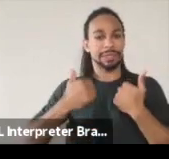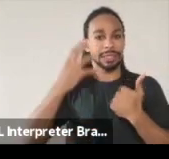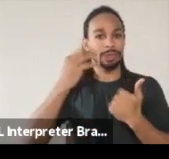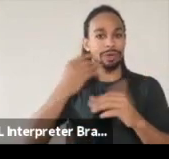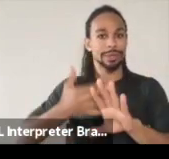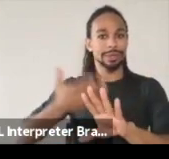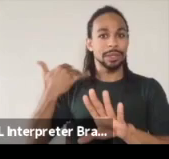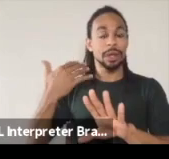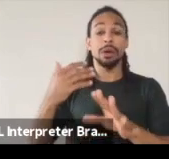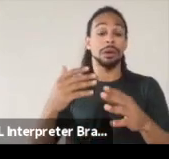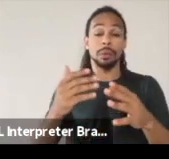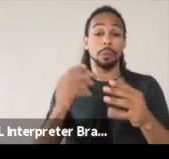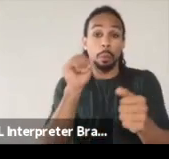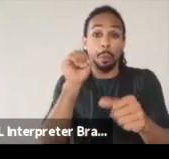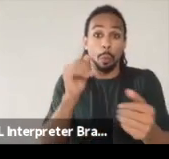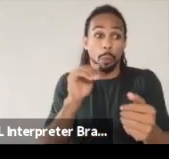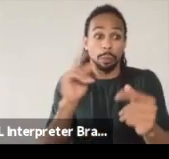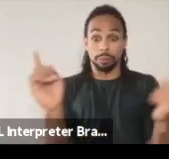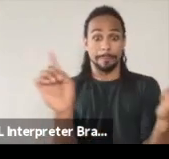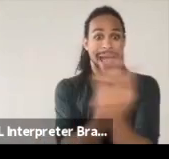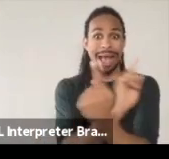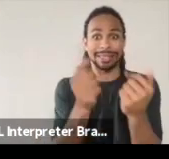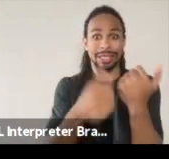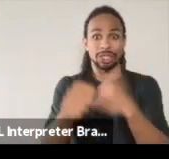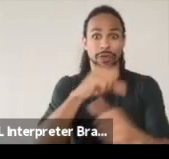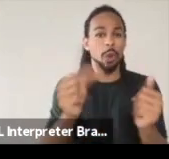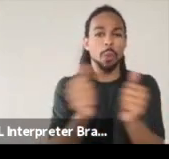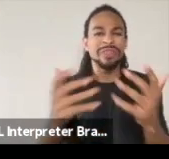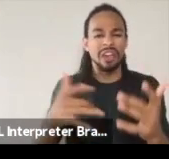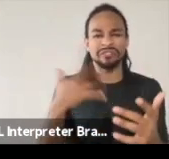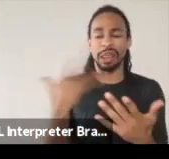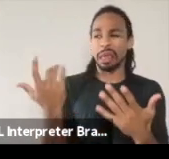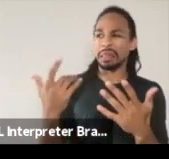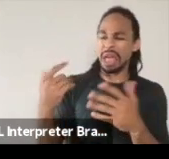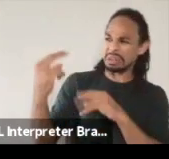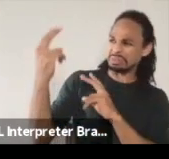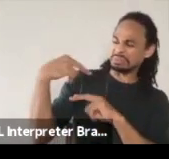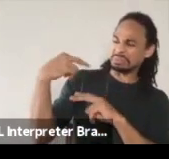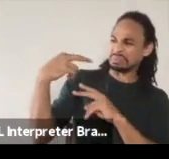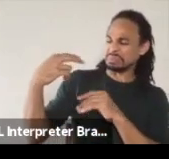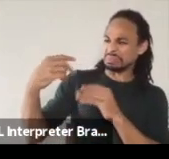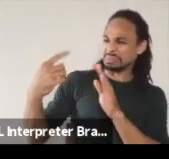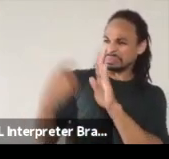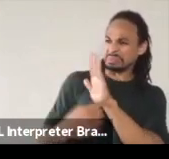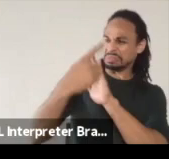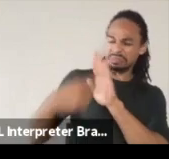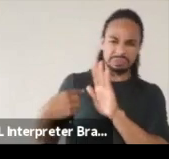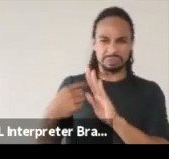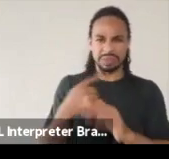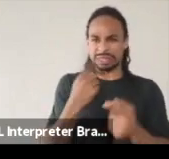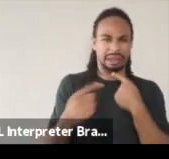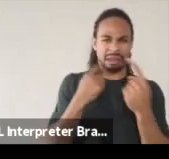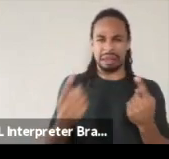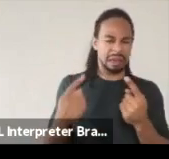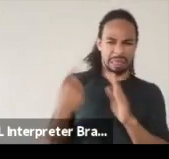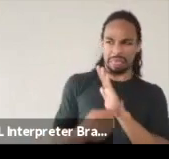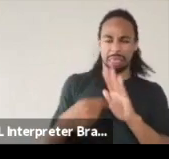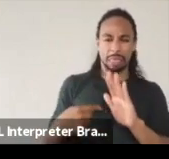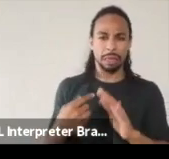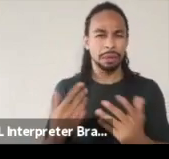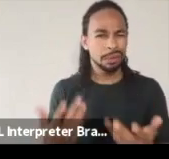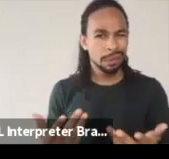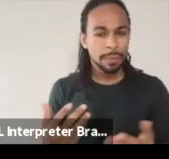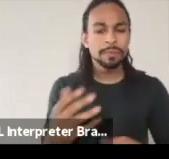without being pathologized. And so I came from holding both this, like, you know, mainstream organization space and then also